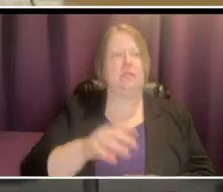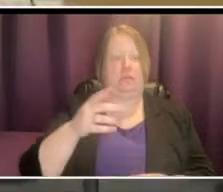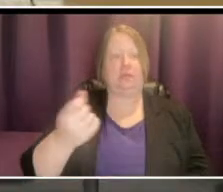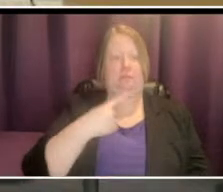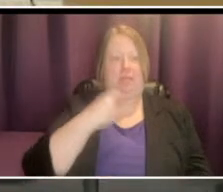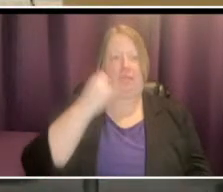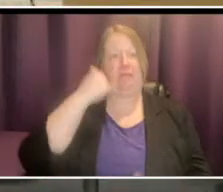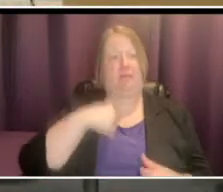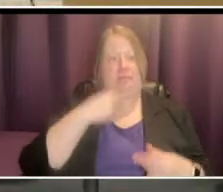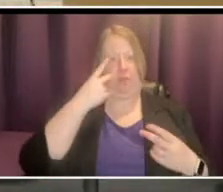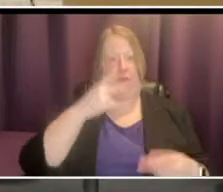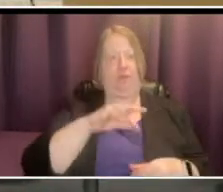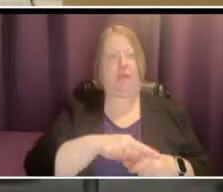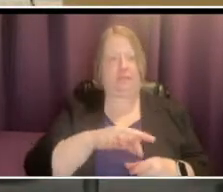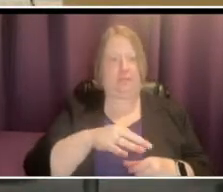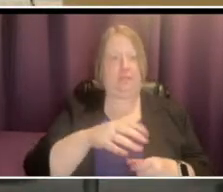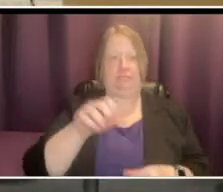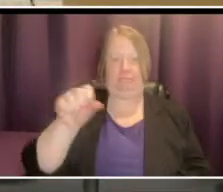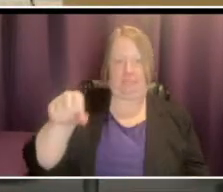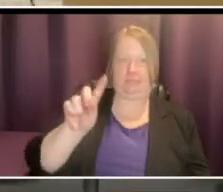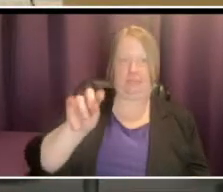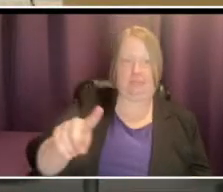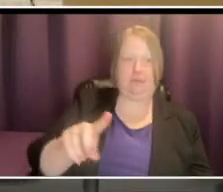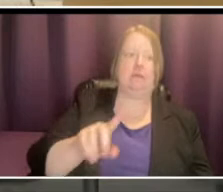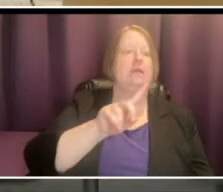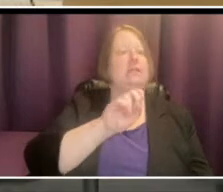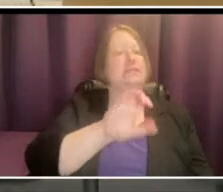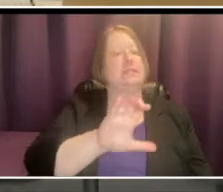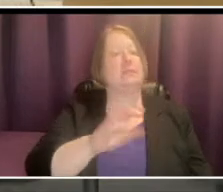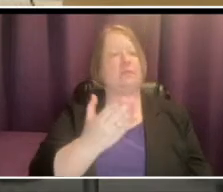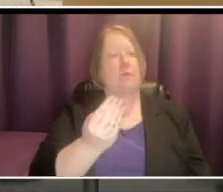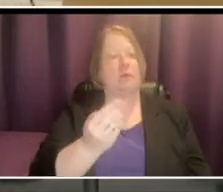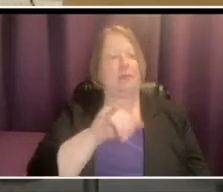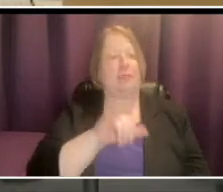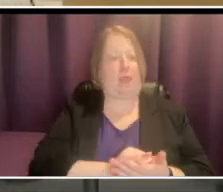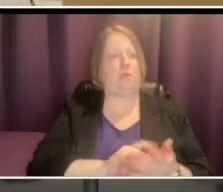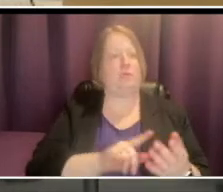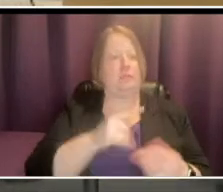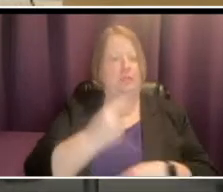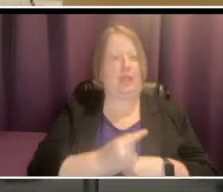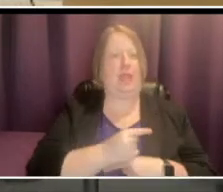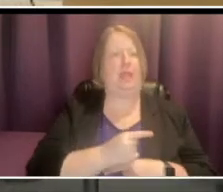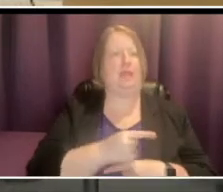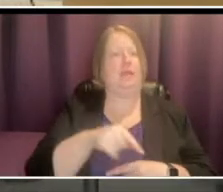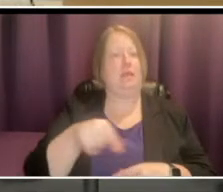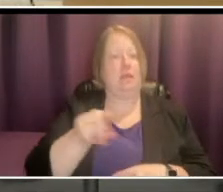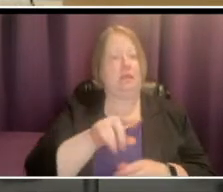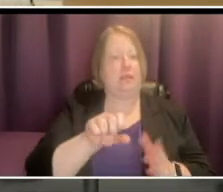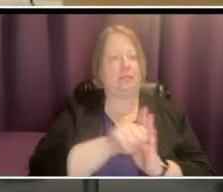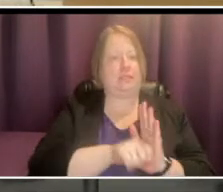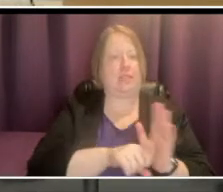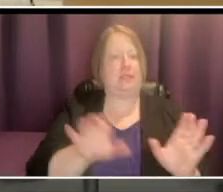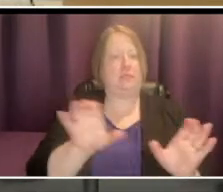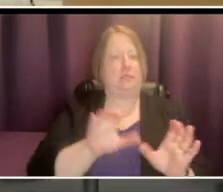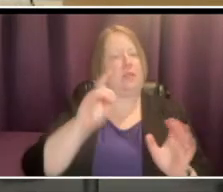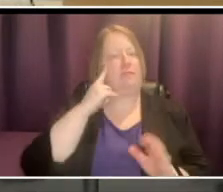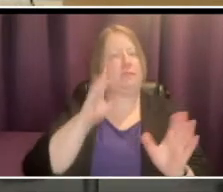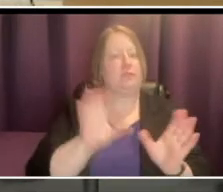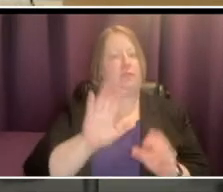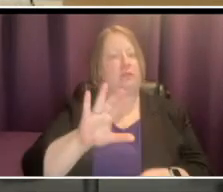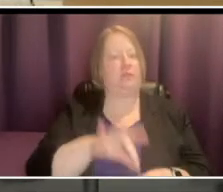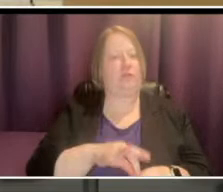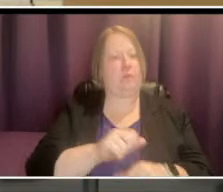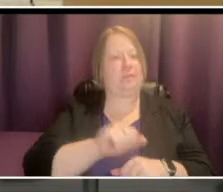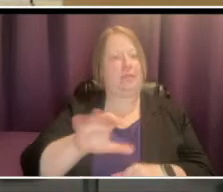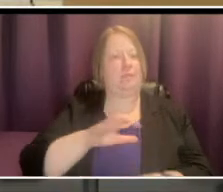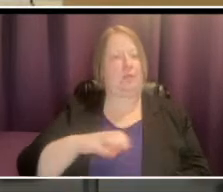14th was the day that the state certified their votes and sent them to Congress. And in my view, that was